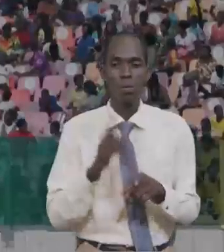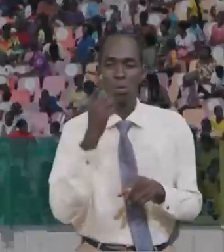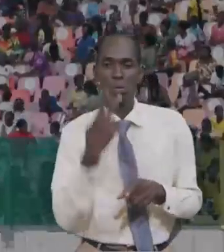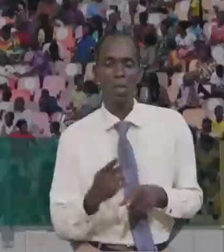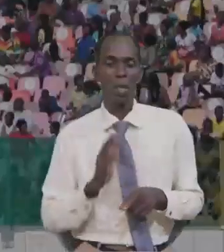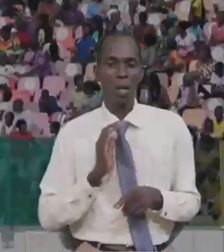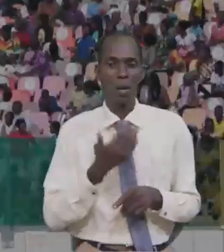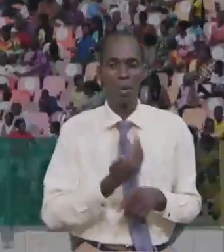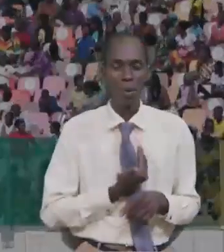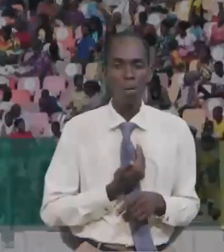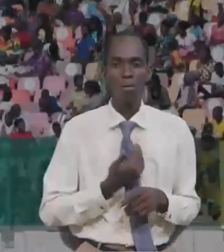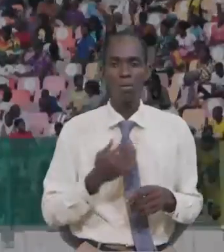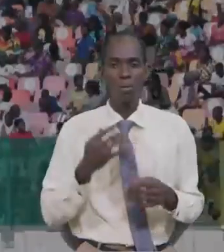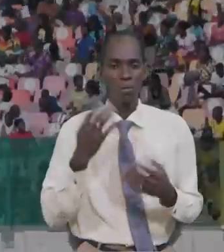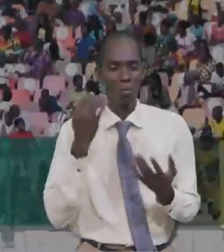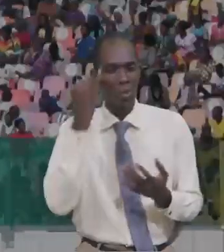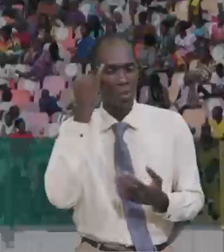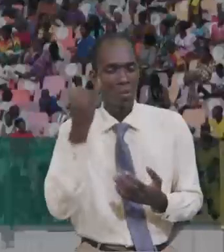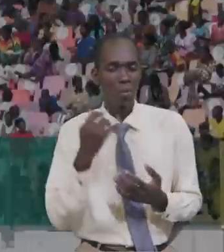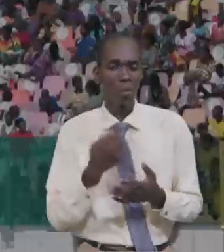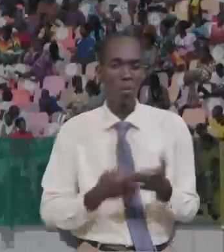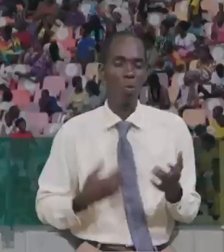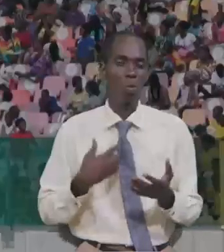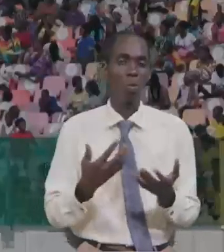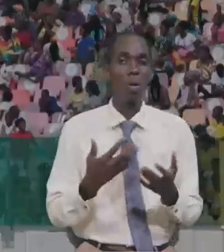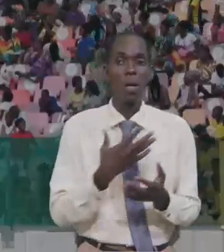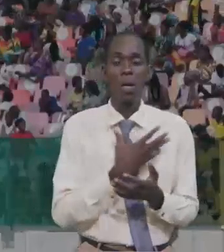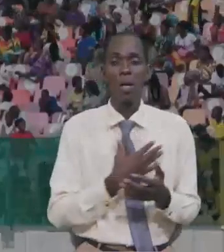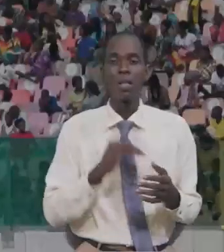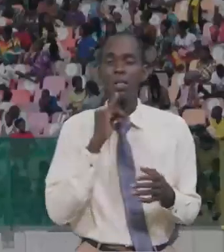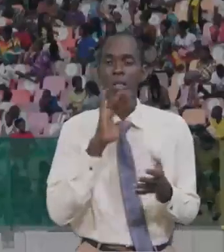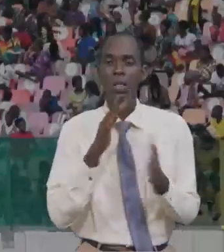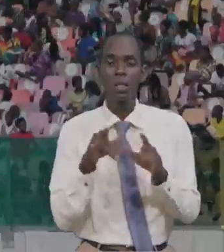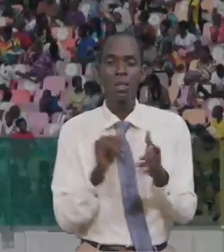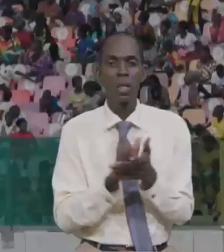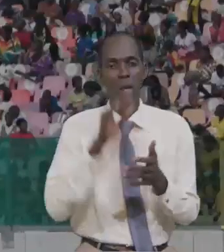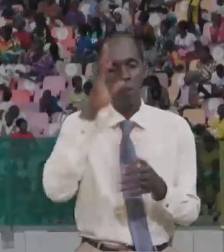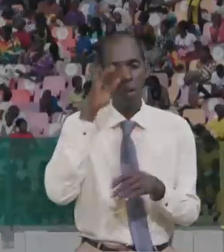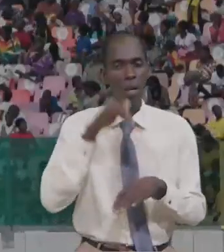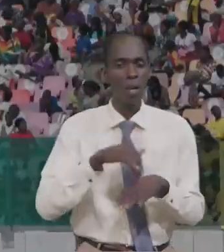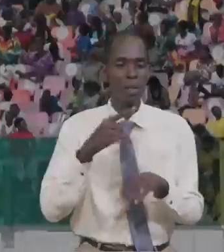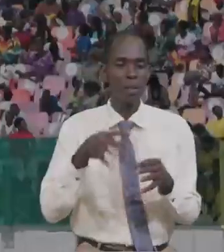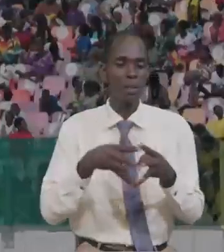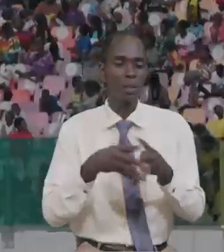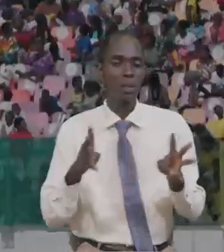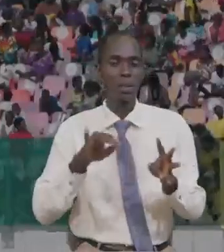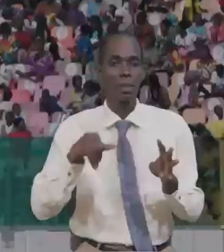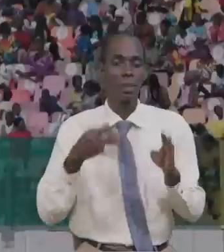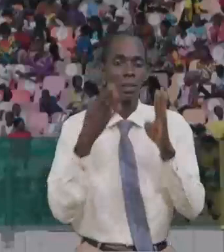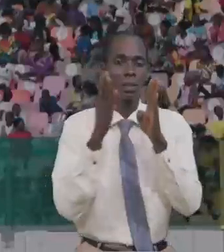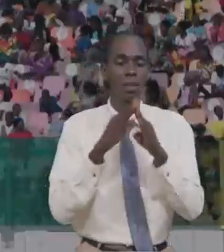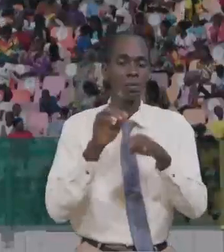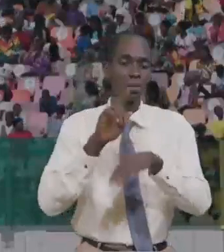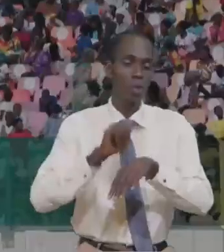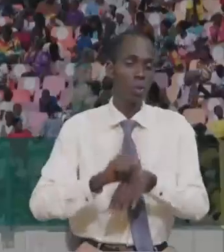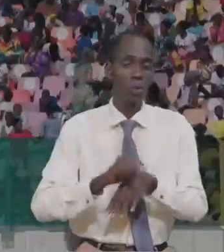Jerusalem temple. He was there only begging for alms. Mediocrity makes us